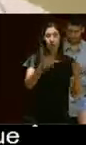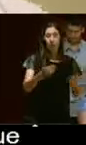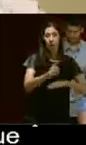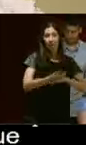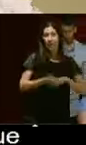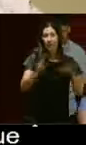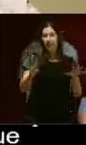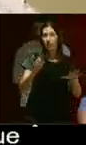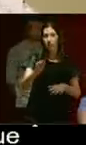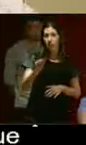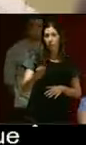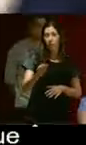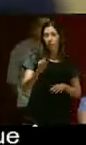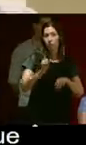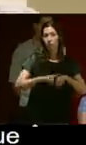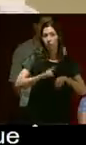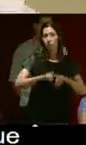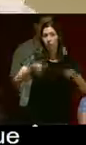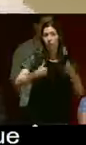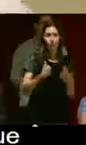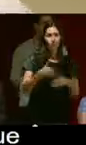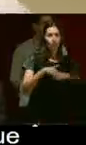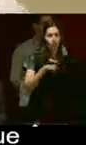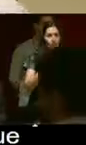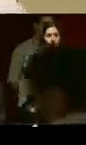We exceeded the time allocated for the session by